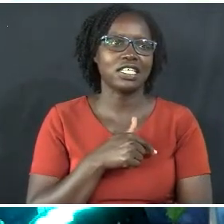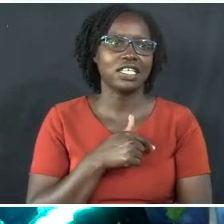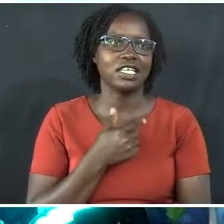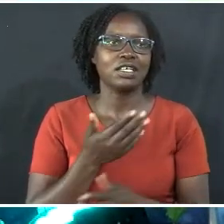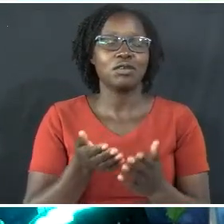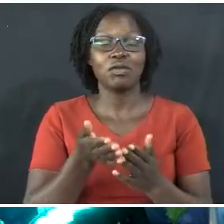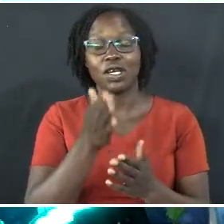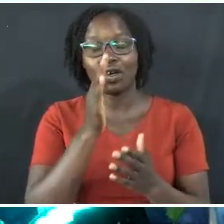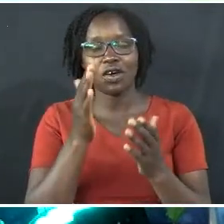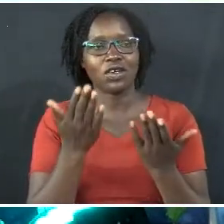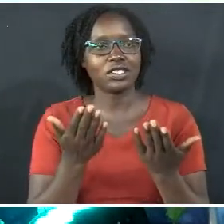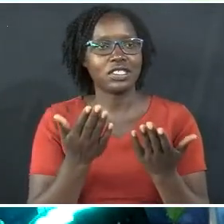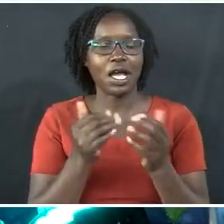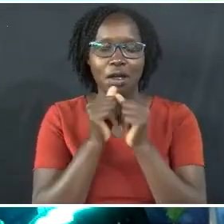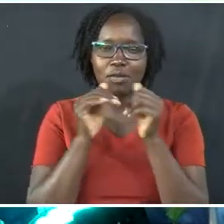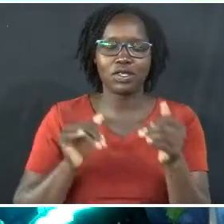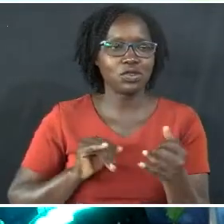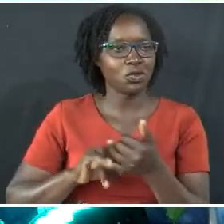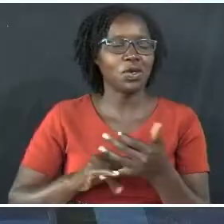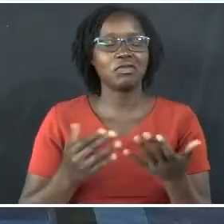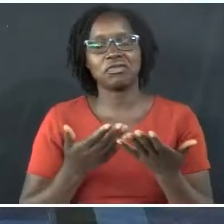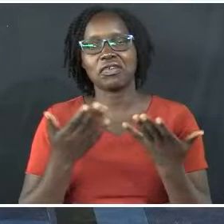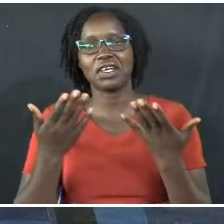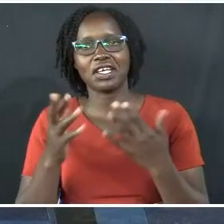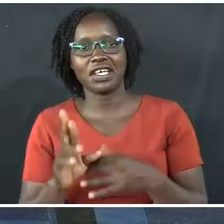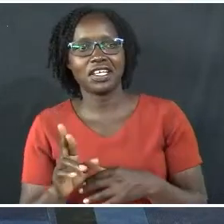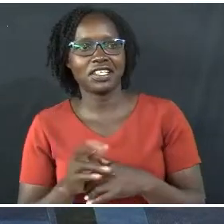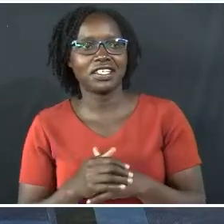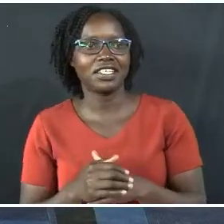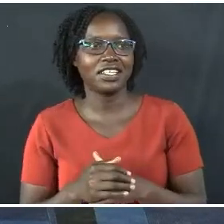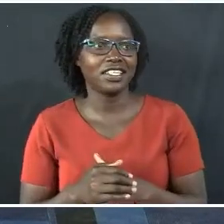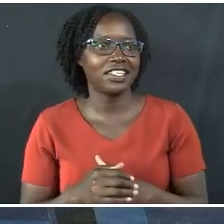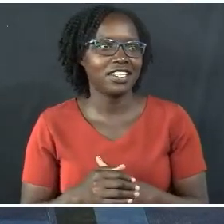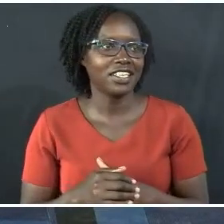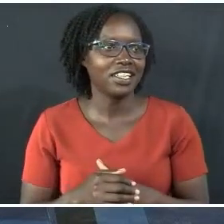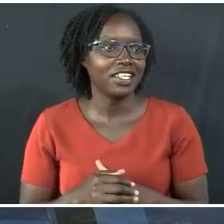God bless you, Mama, wherever you are. Amen. Mama Pauline.